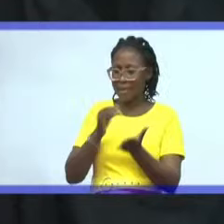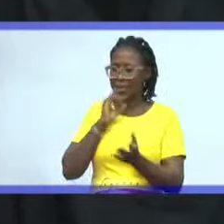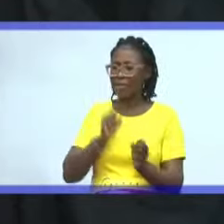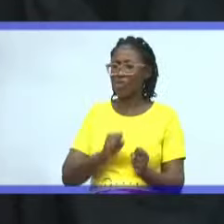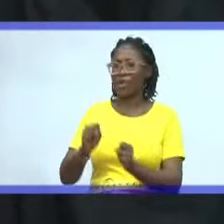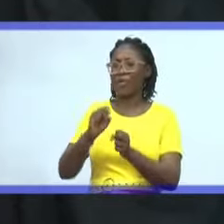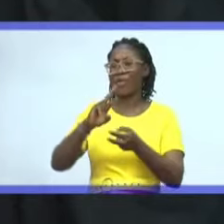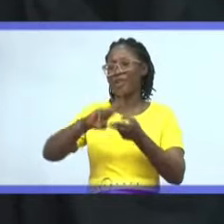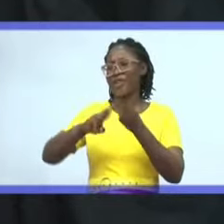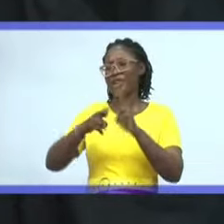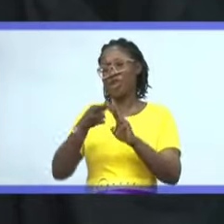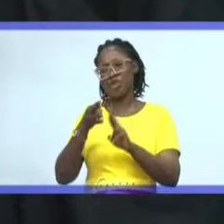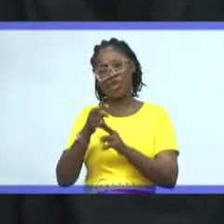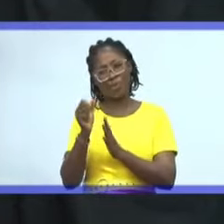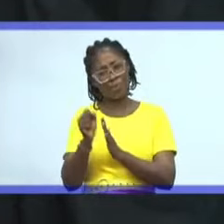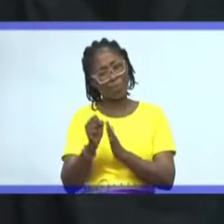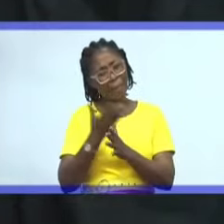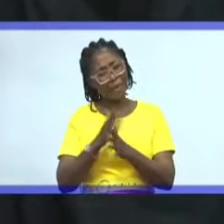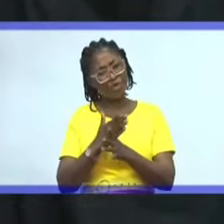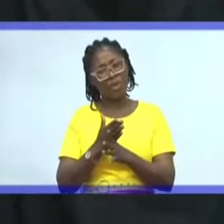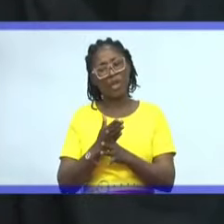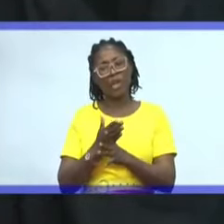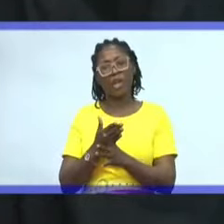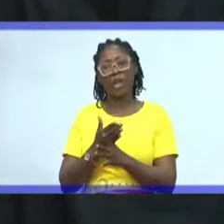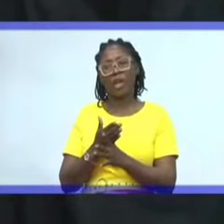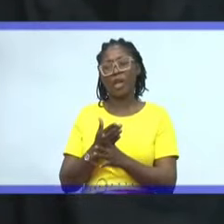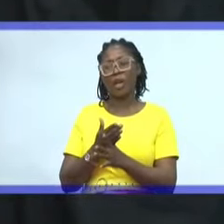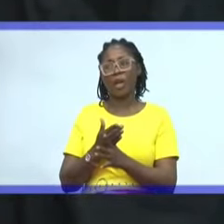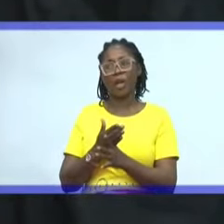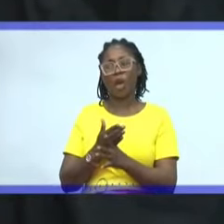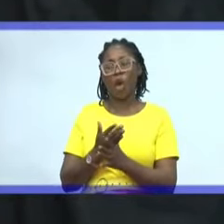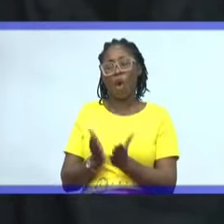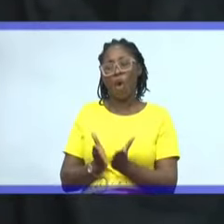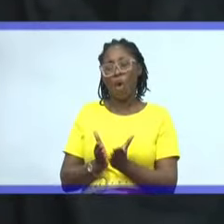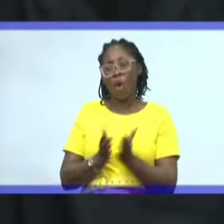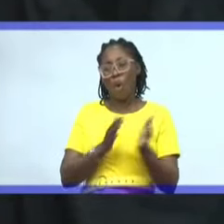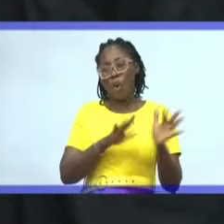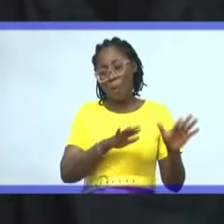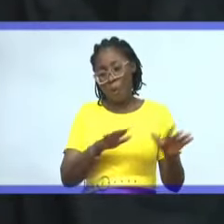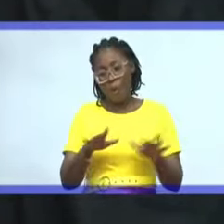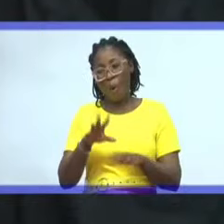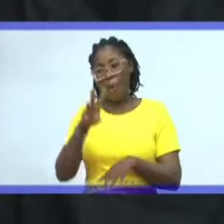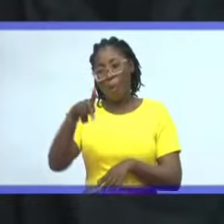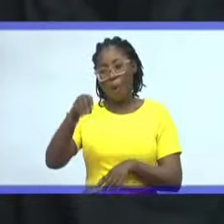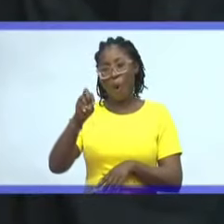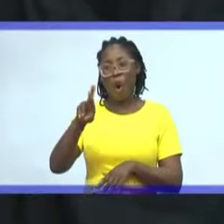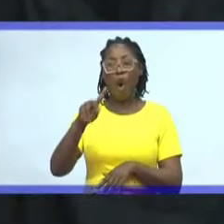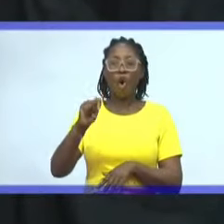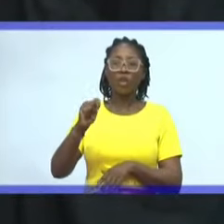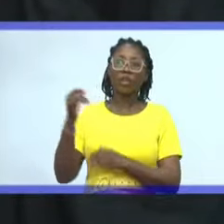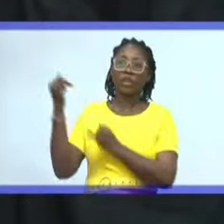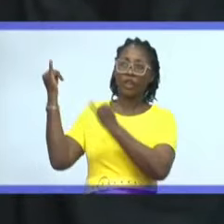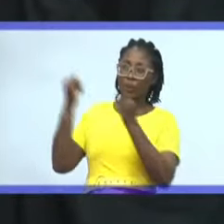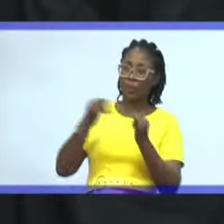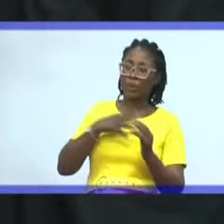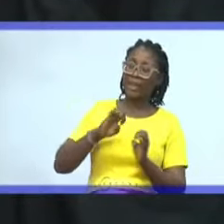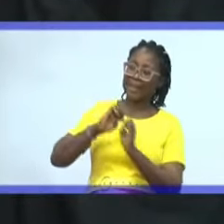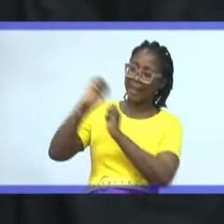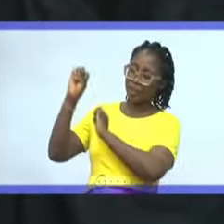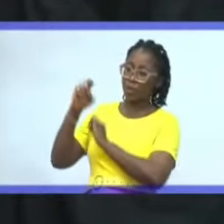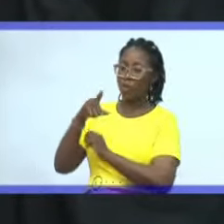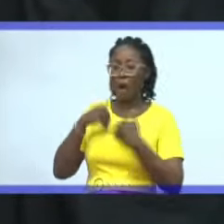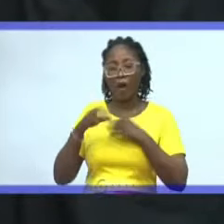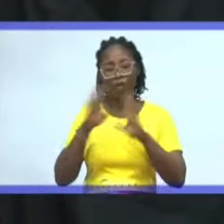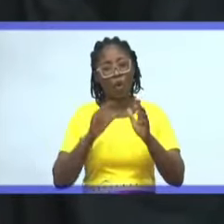strategic relationship between port, import and export. You have touched deeply on it tonight. With what we